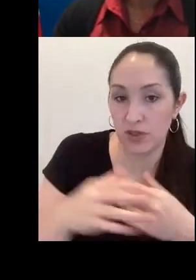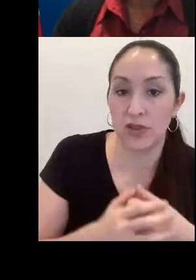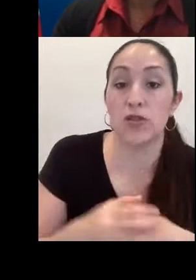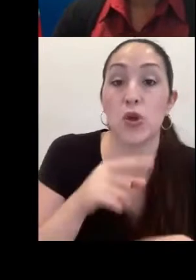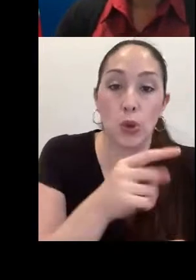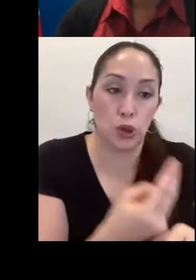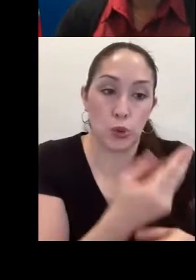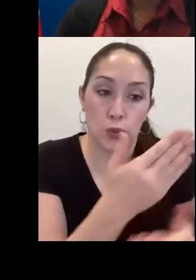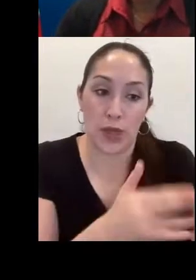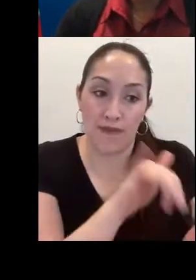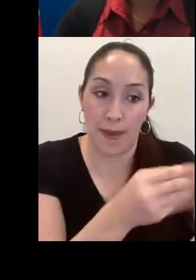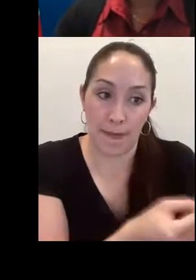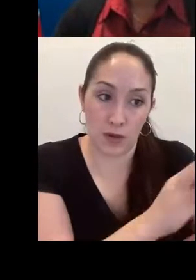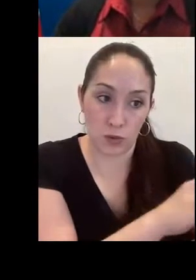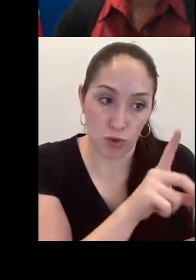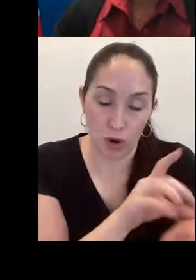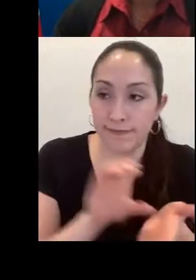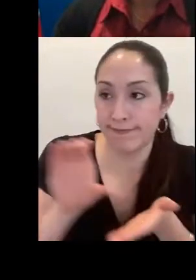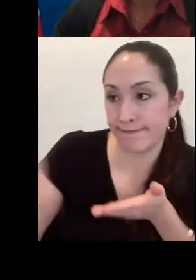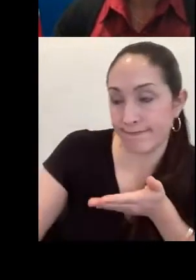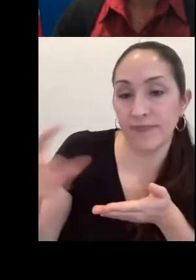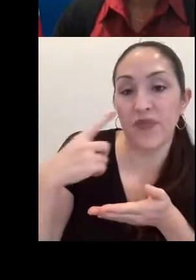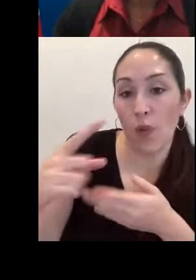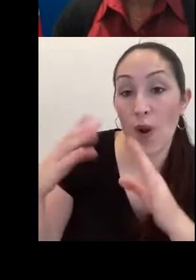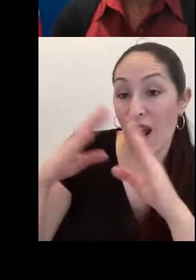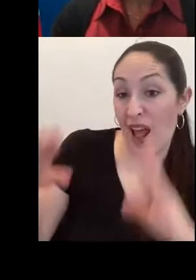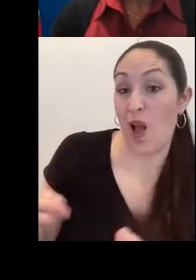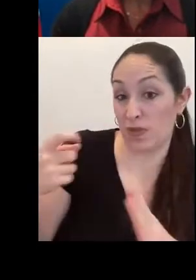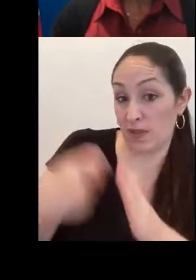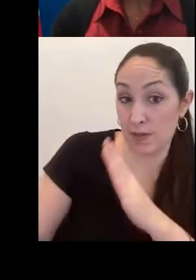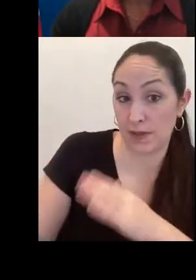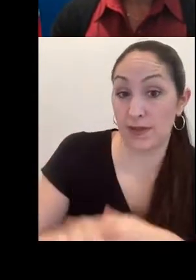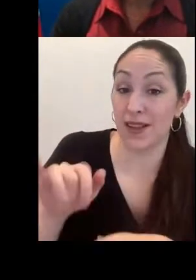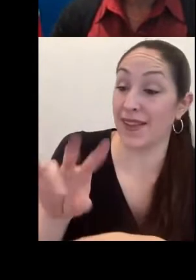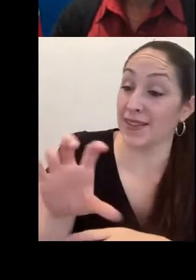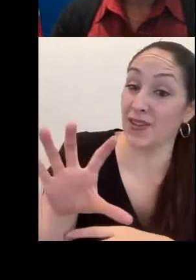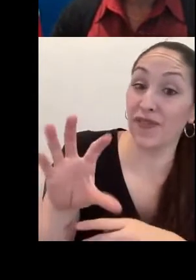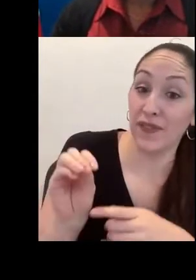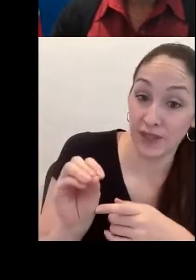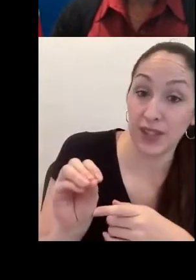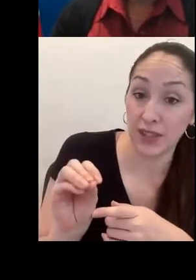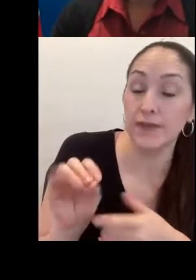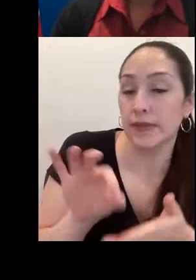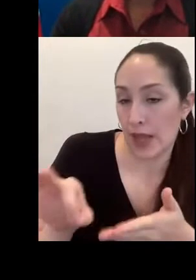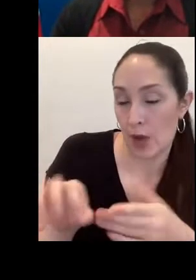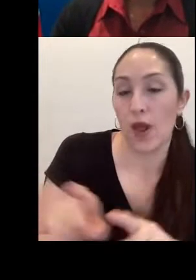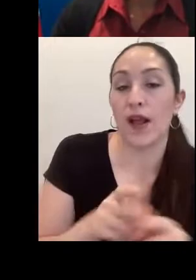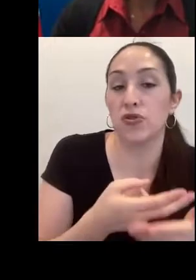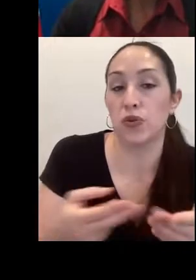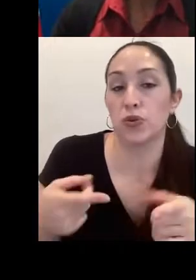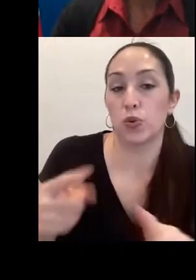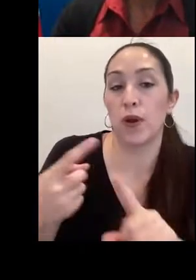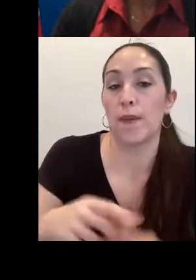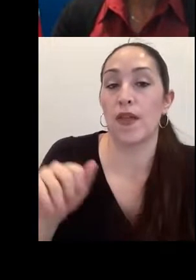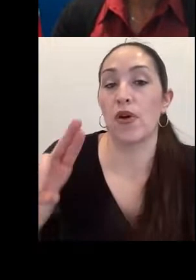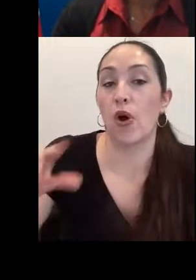rental payment a housing expense. The $750 is a countable resource in August. SSA will exclude the